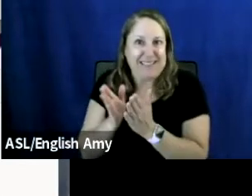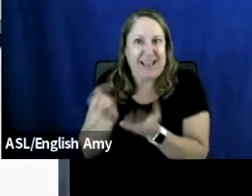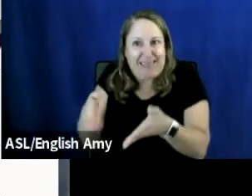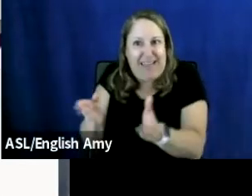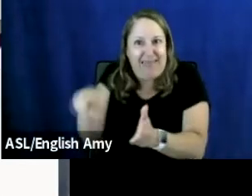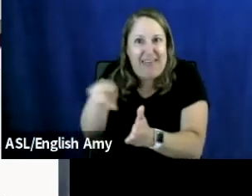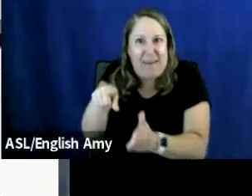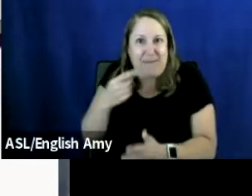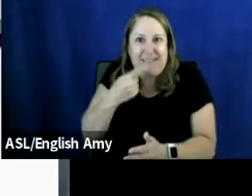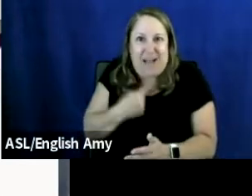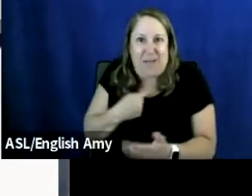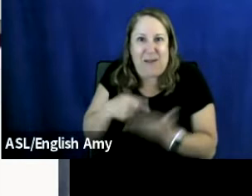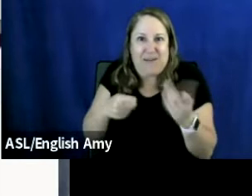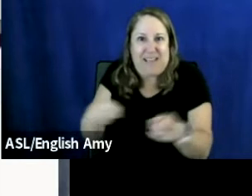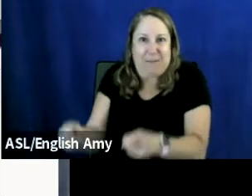happening.